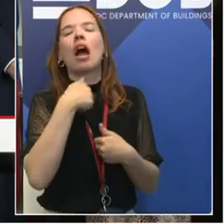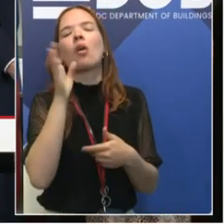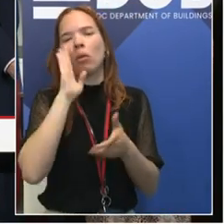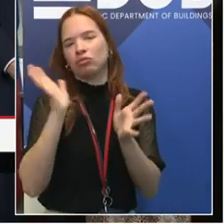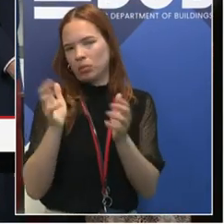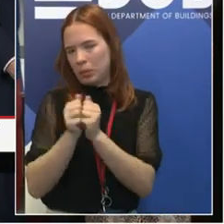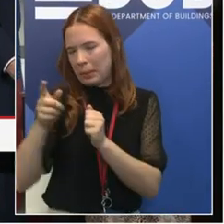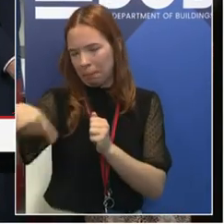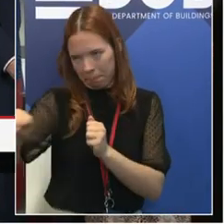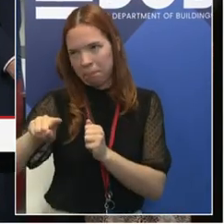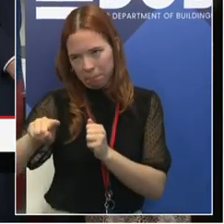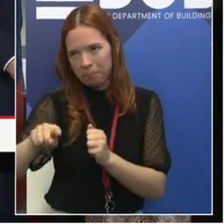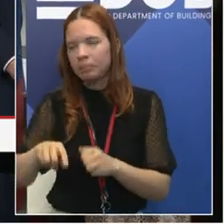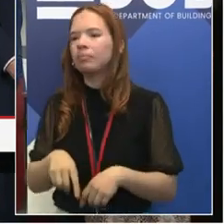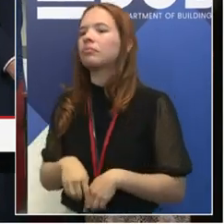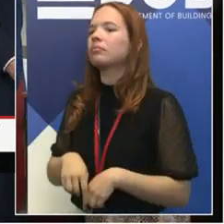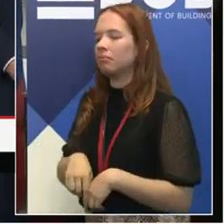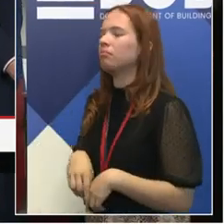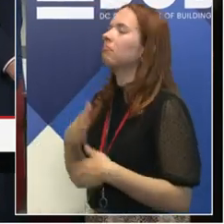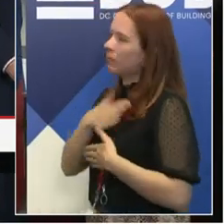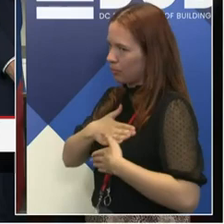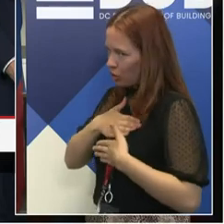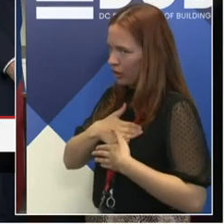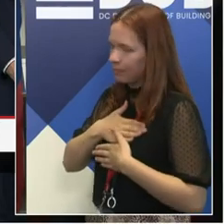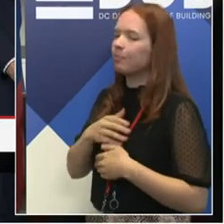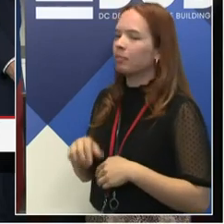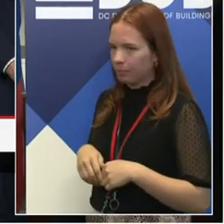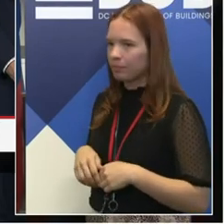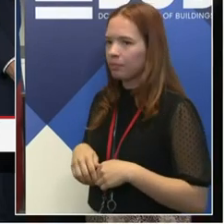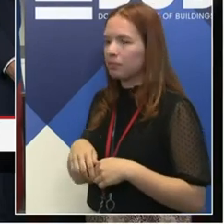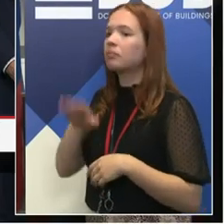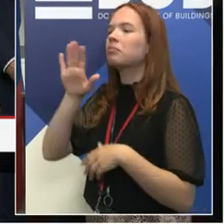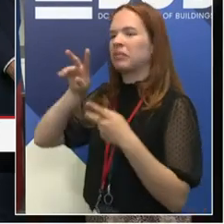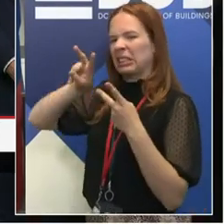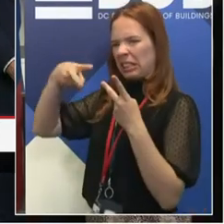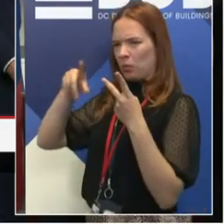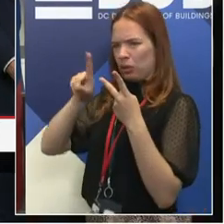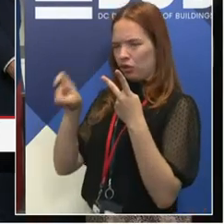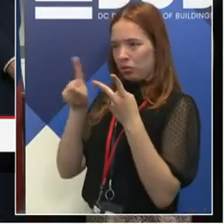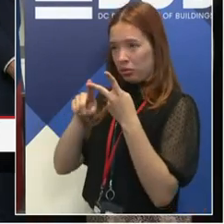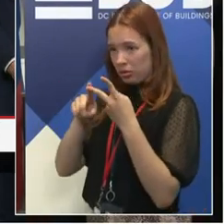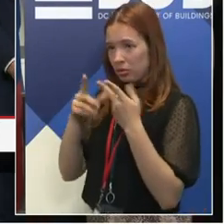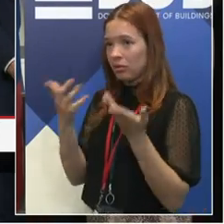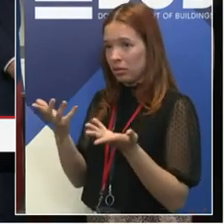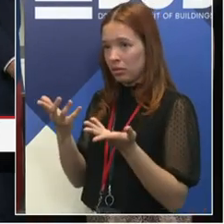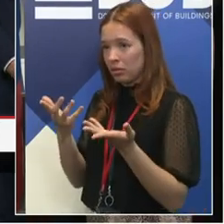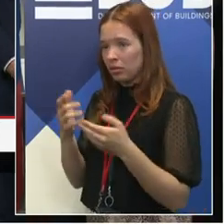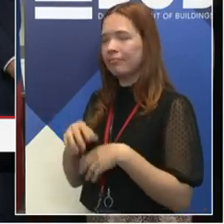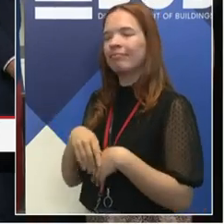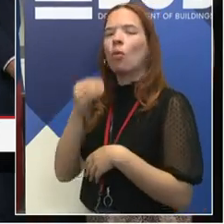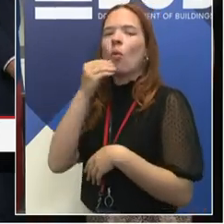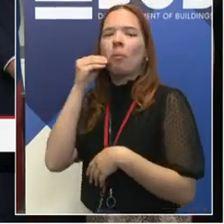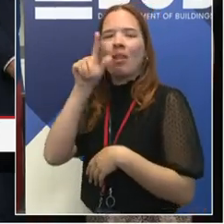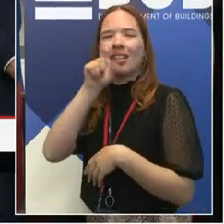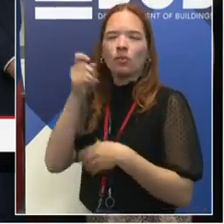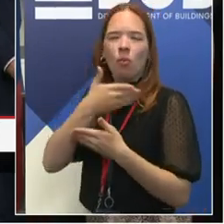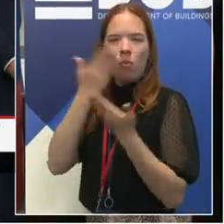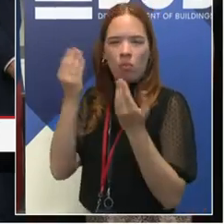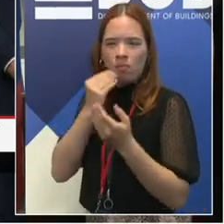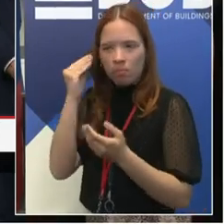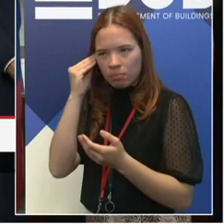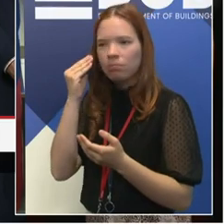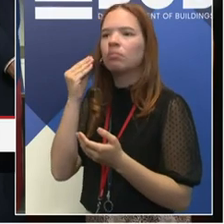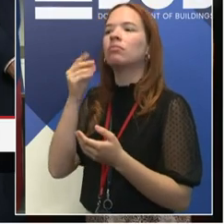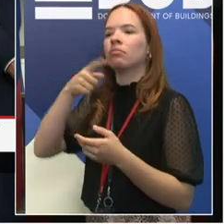topic would be the homeless count that was kind of let out on Friday late in the afternoon. Can you tell us what you make of? I mean, these